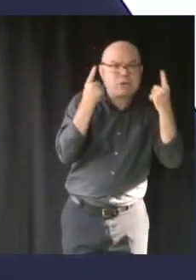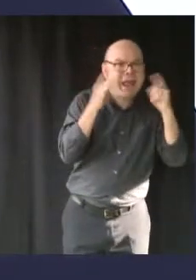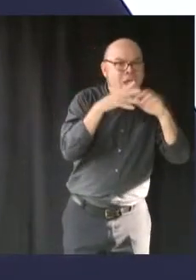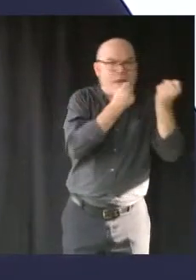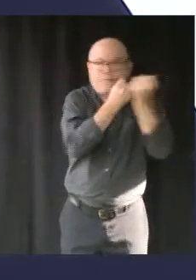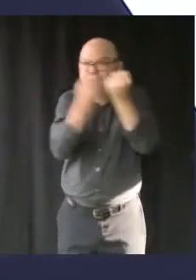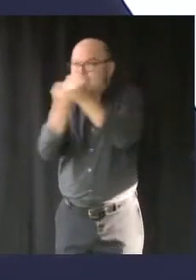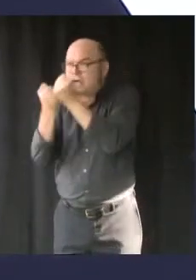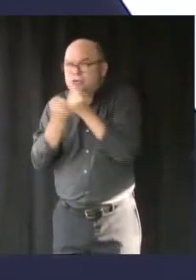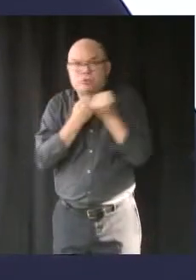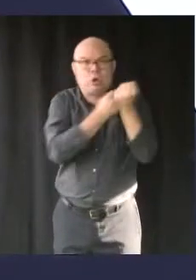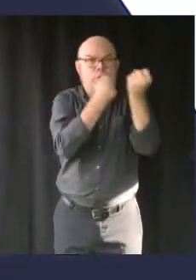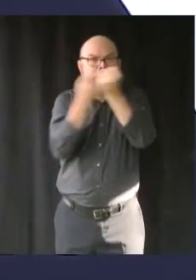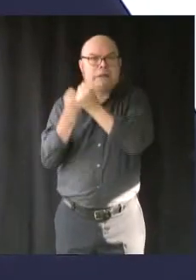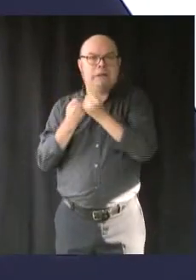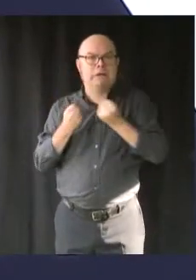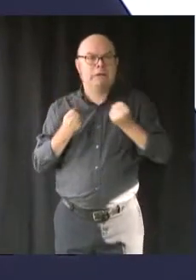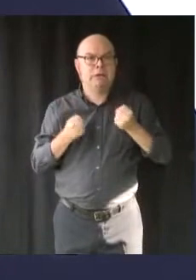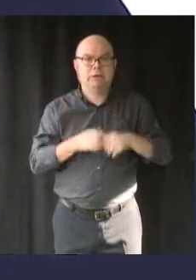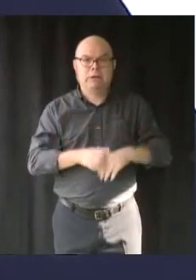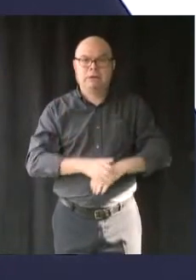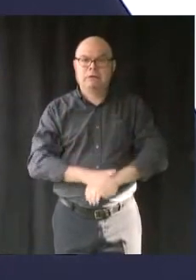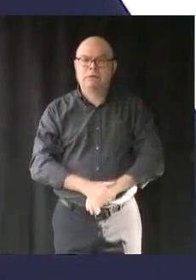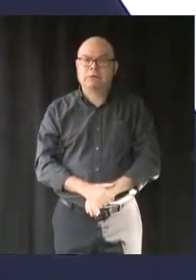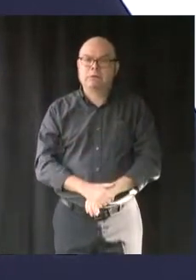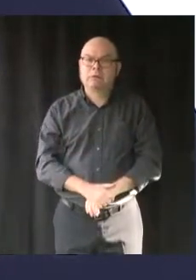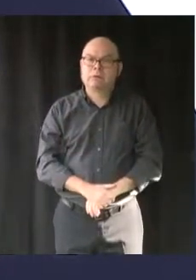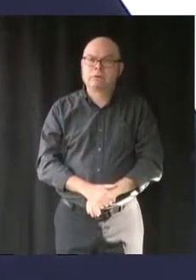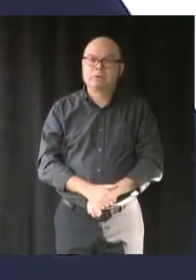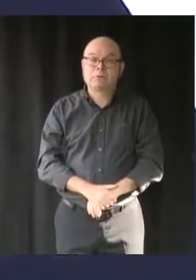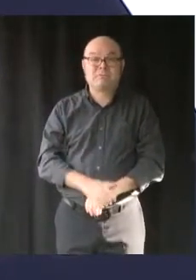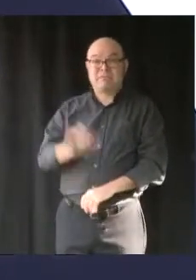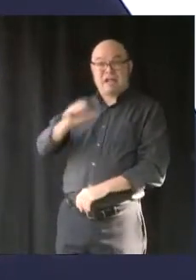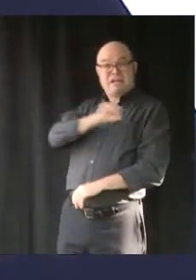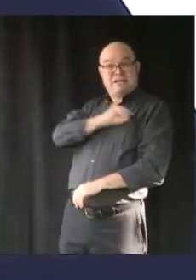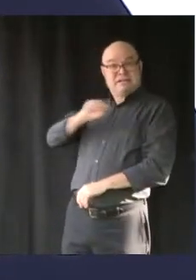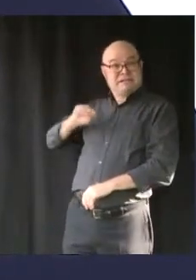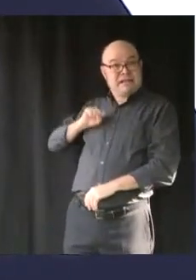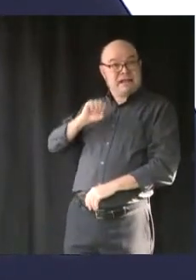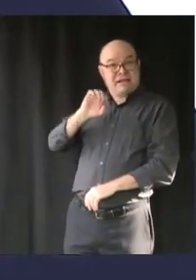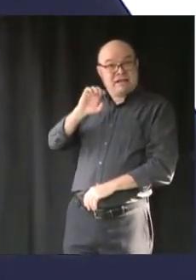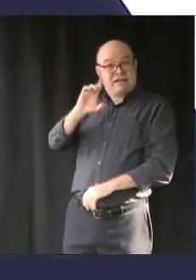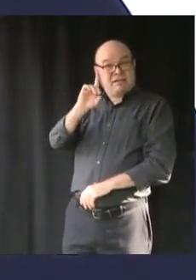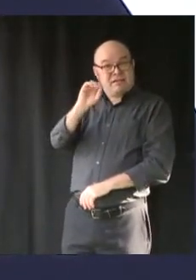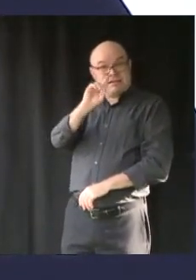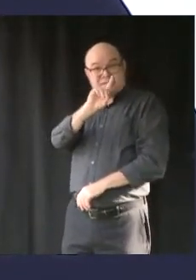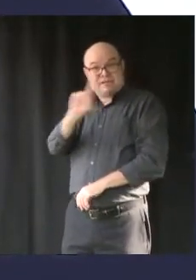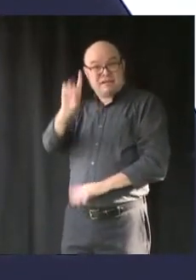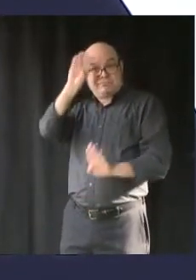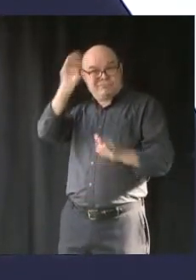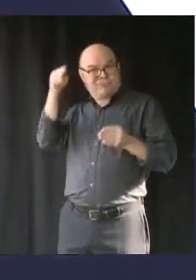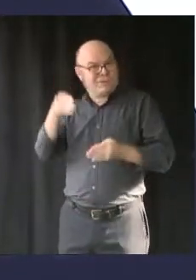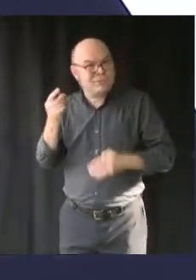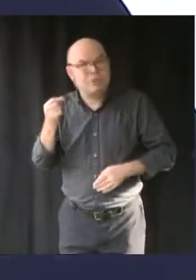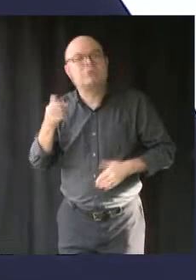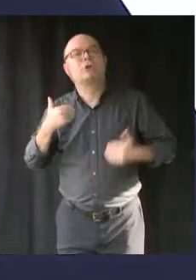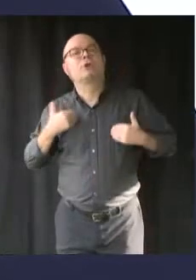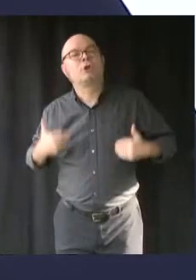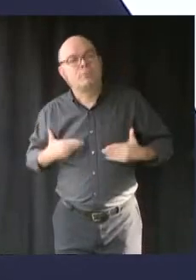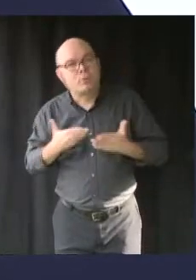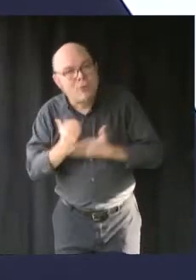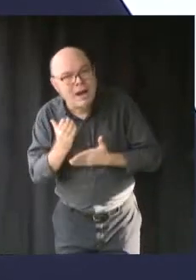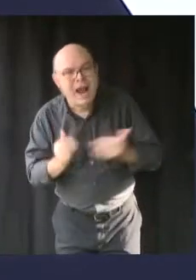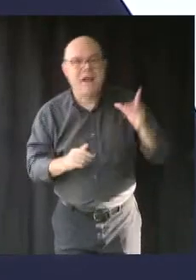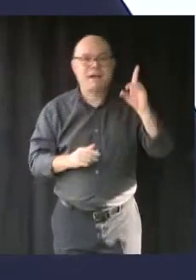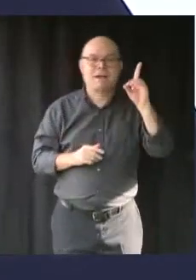programs led by Senator Dodd, this center seeks to bring human rights and democracy to the forefront of our